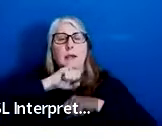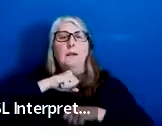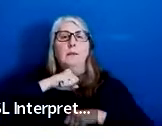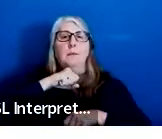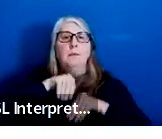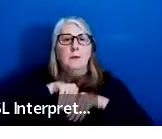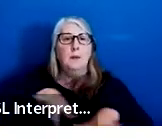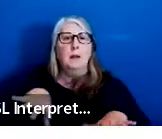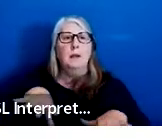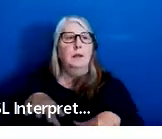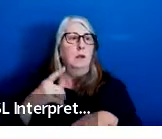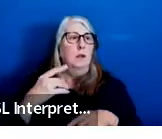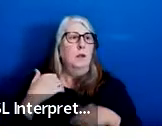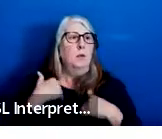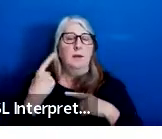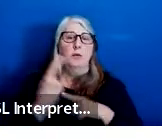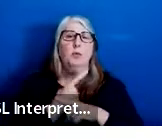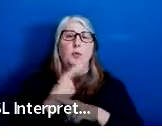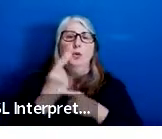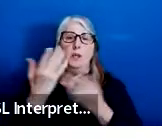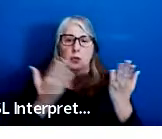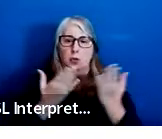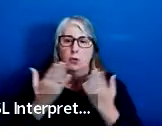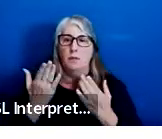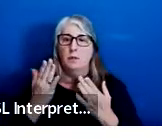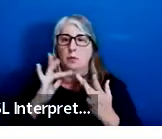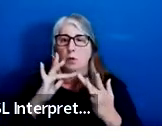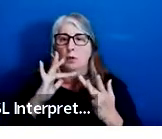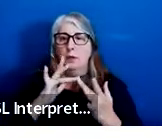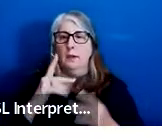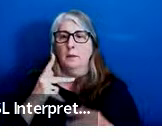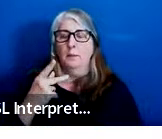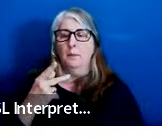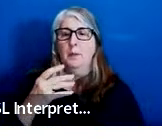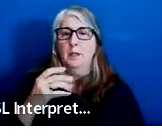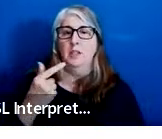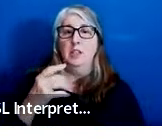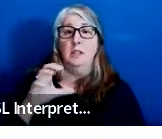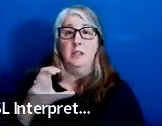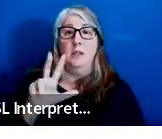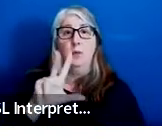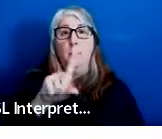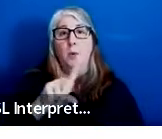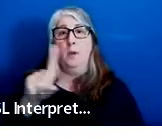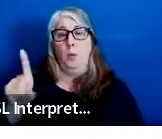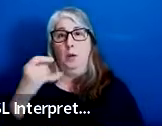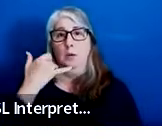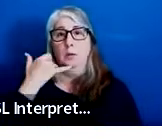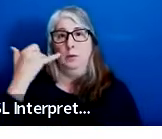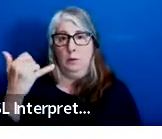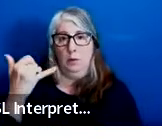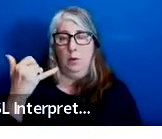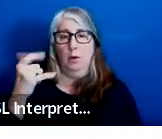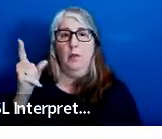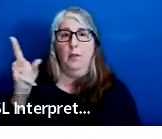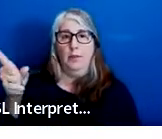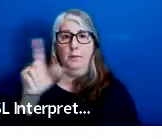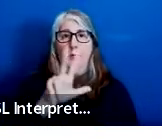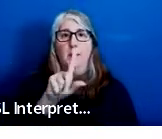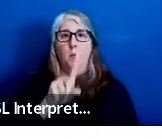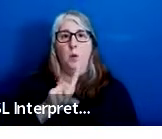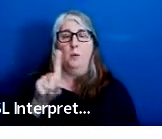a routine service cycle, you would contact the PGC 311 call center by simply dialing